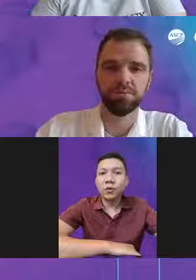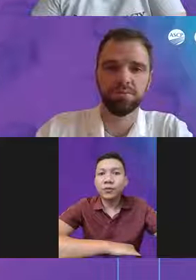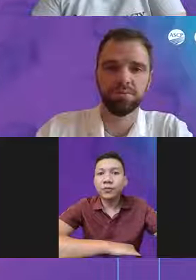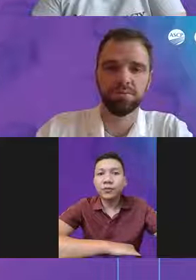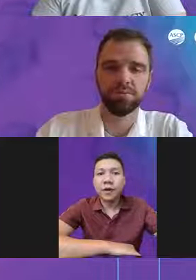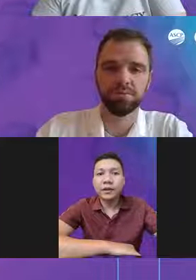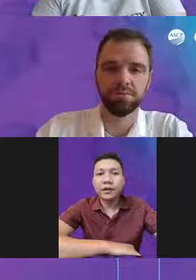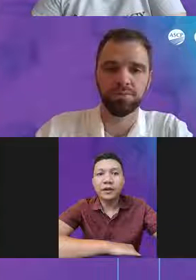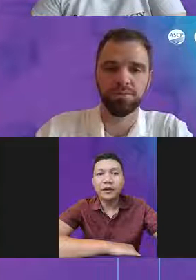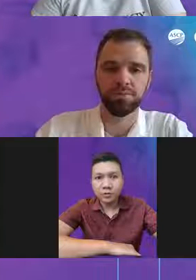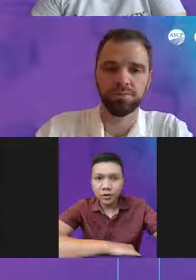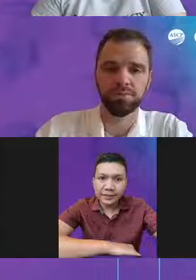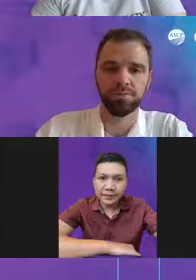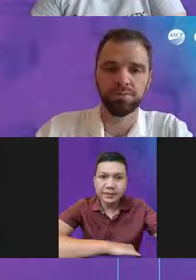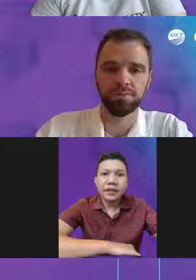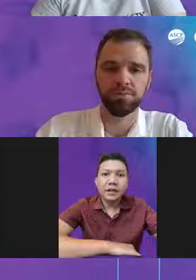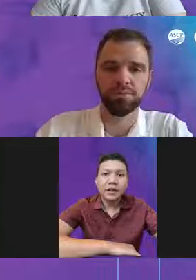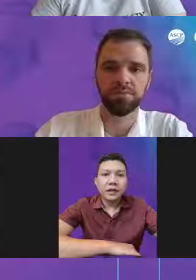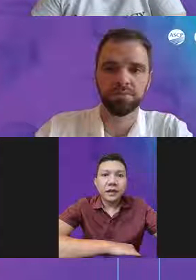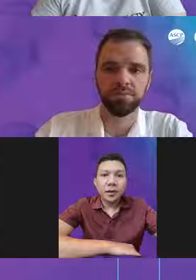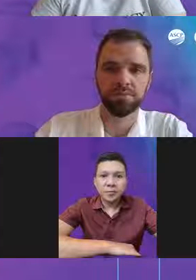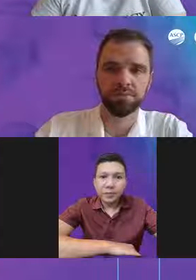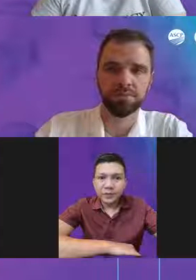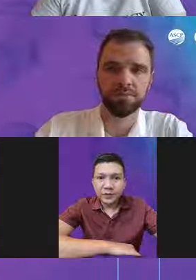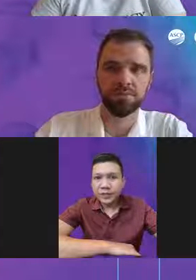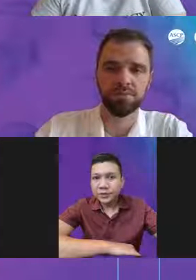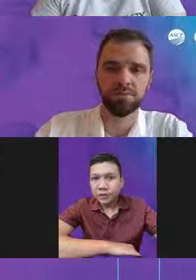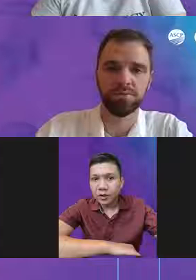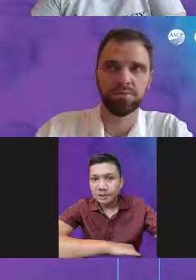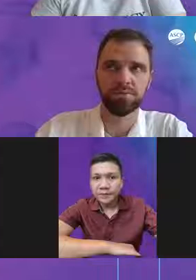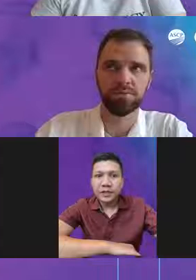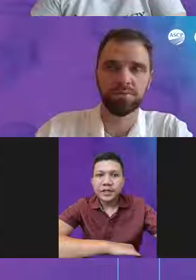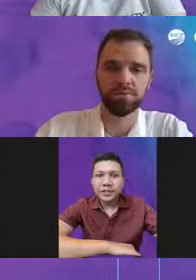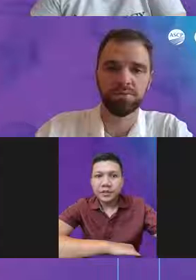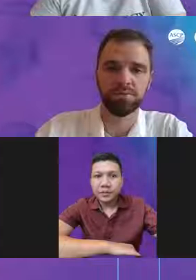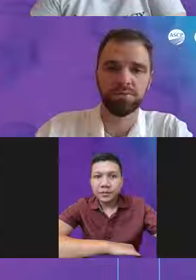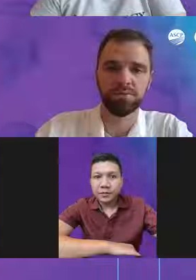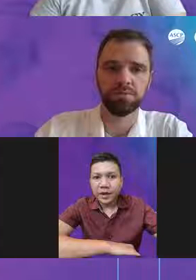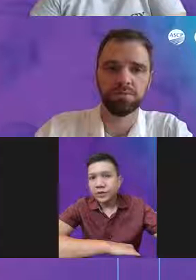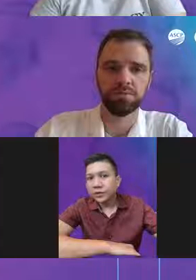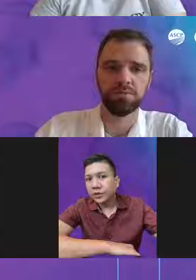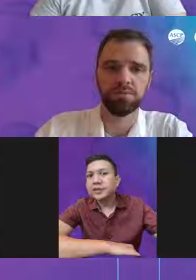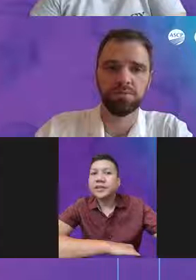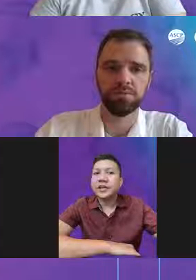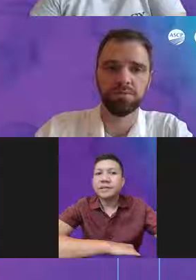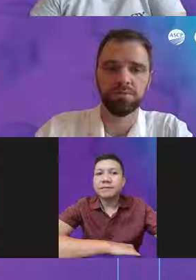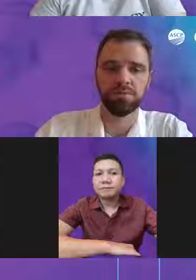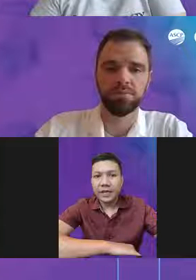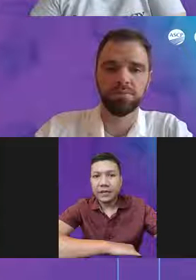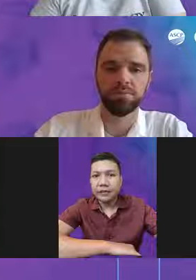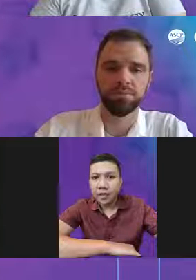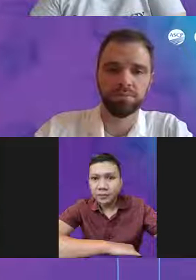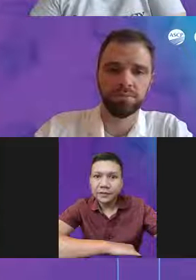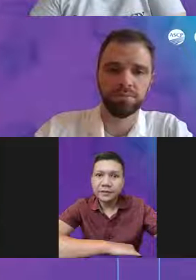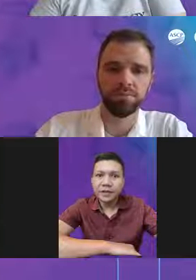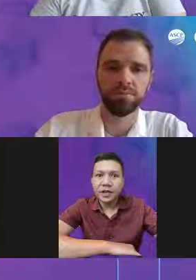your orthochromic normal blast. So you see it's smaller. See, comparing the nucleus, it's